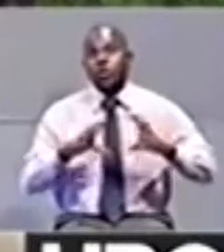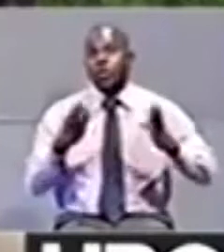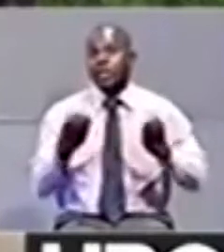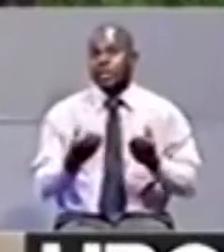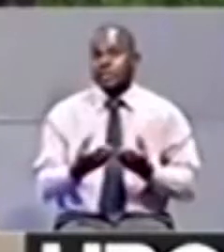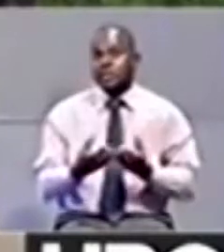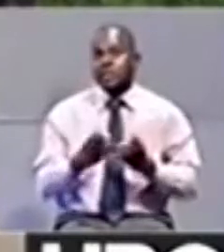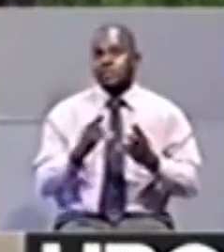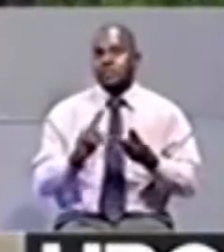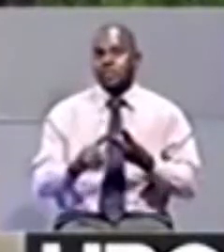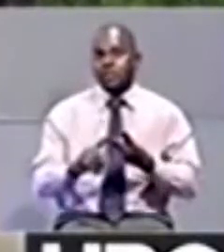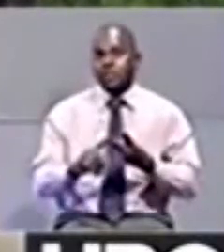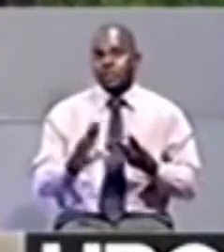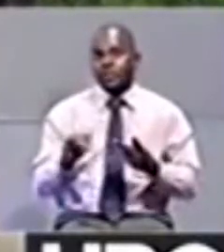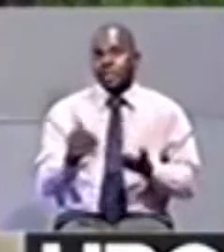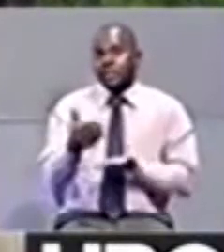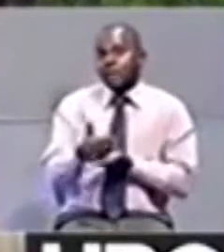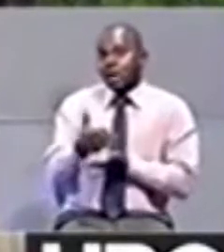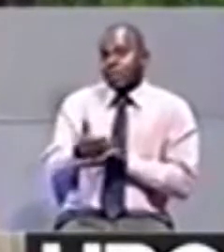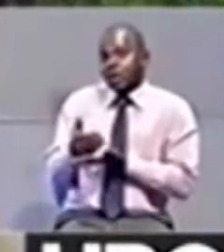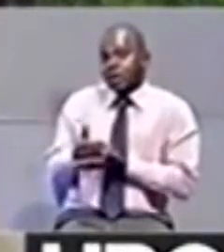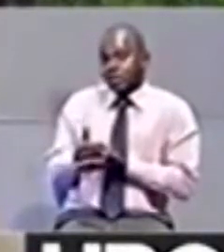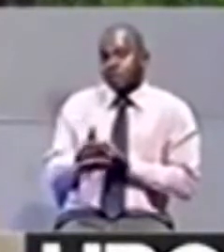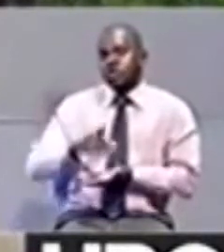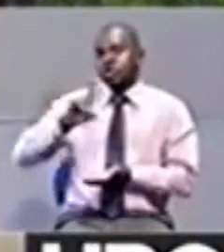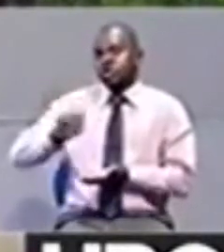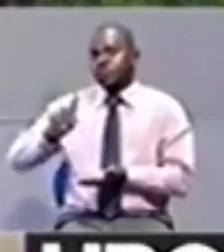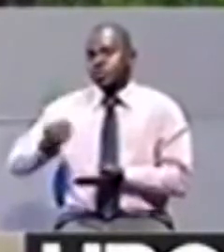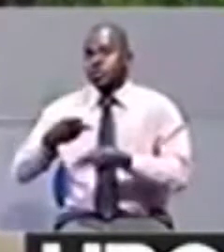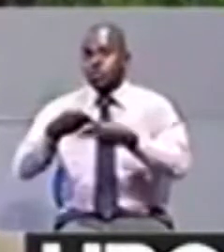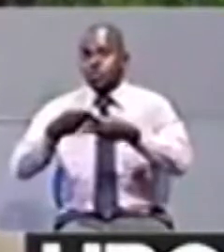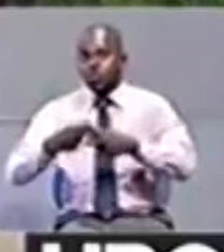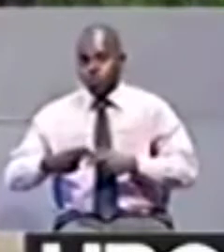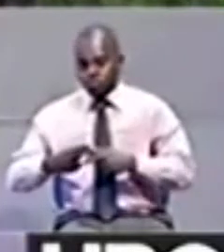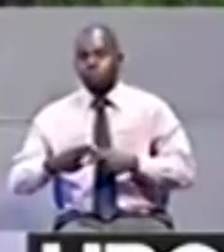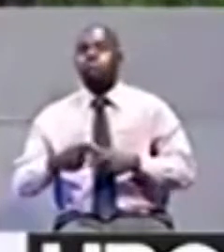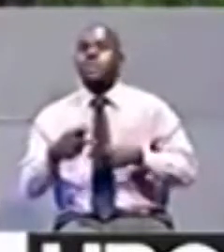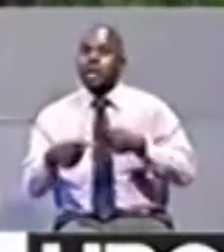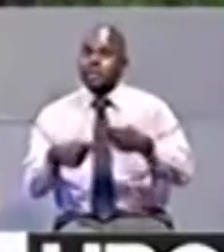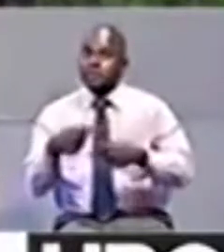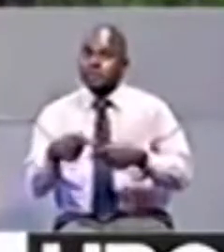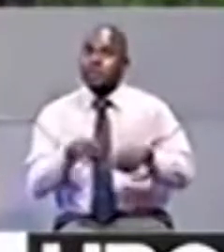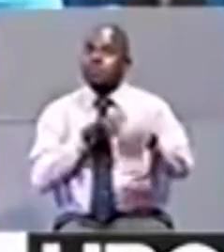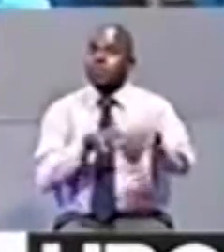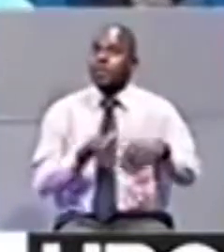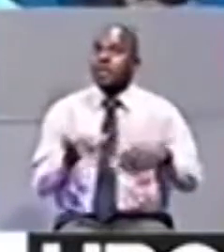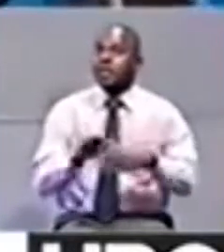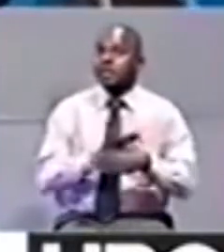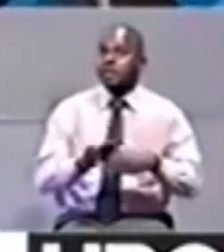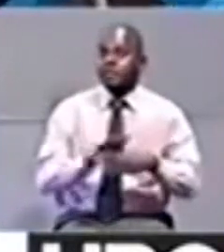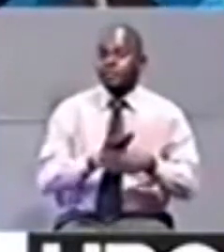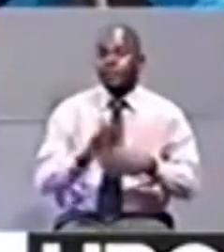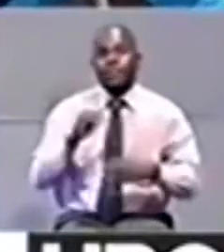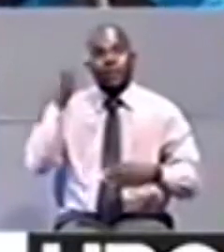also after saving, have cheap loans that will facilitate agribusiness. Korea